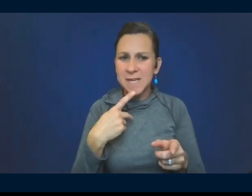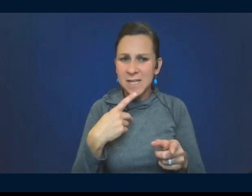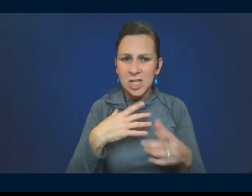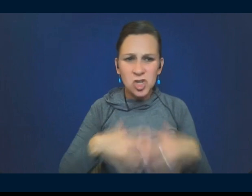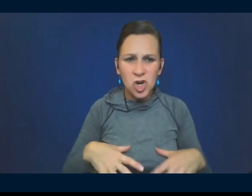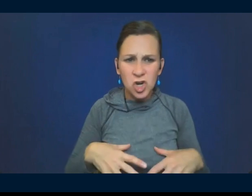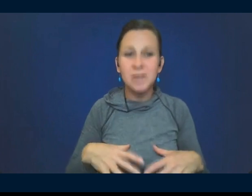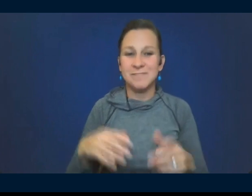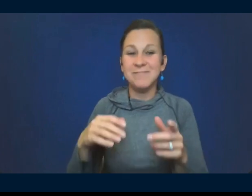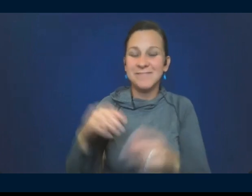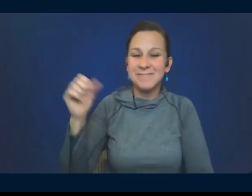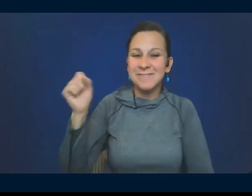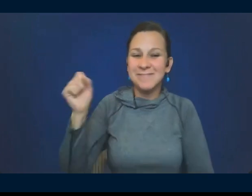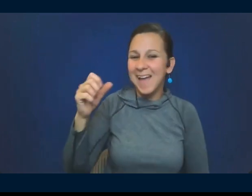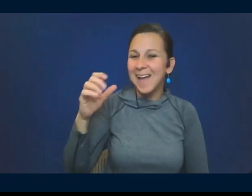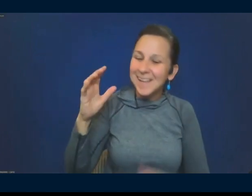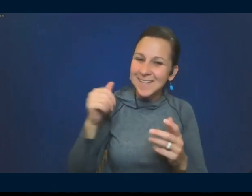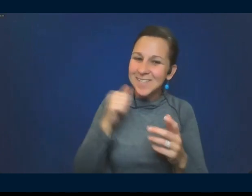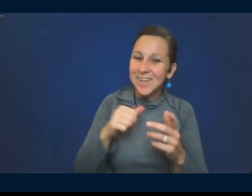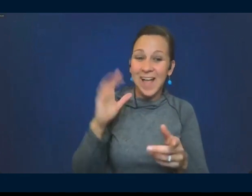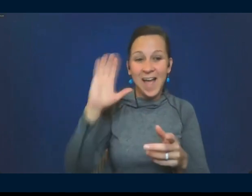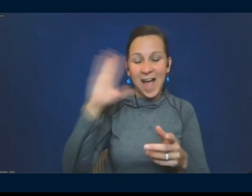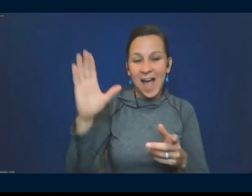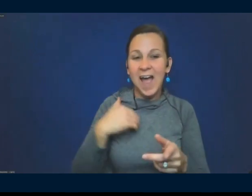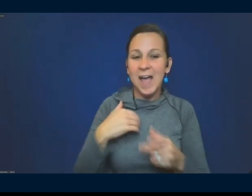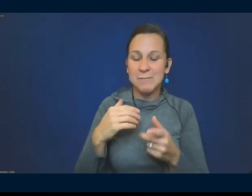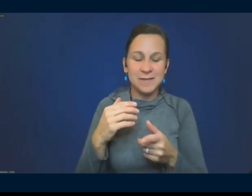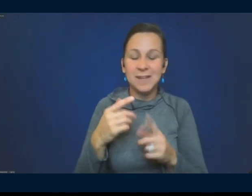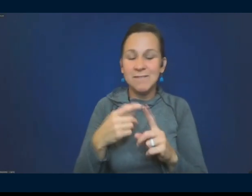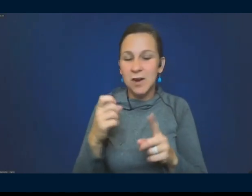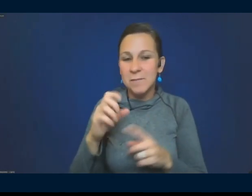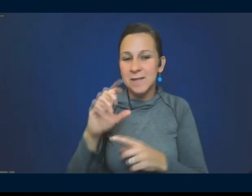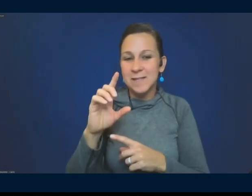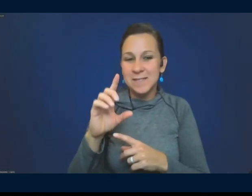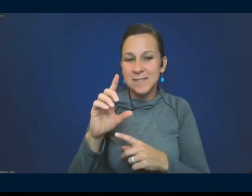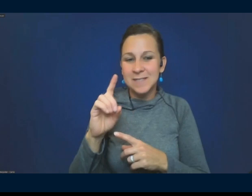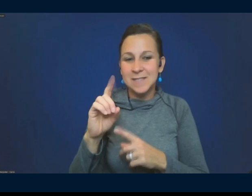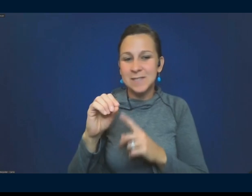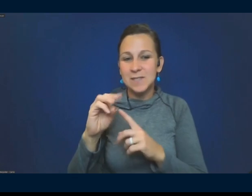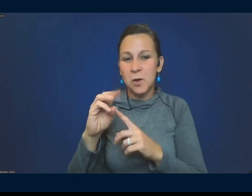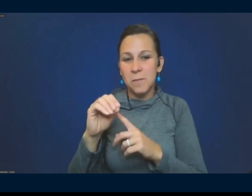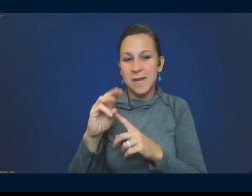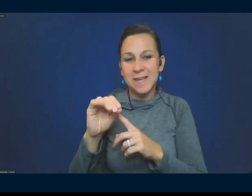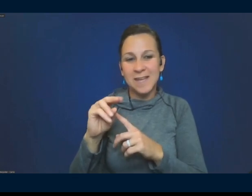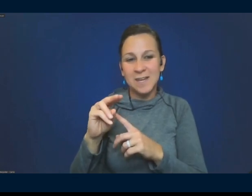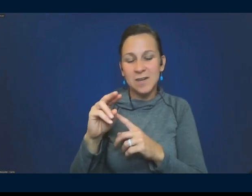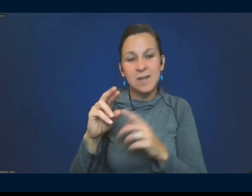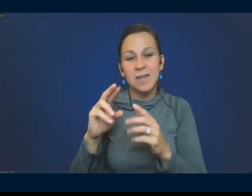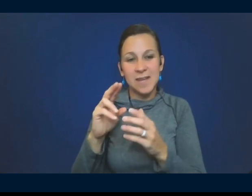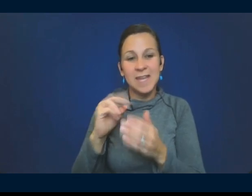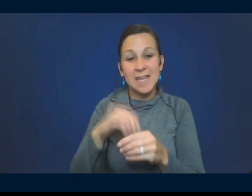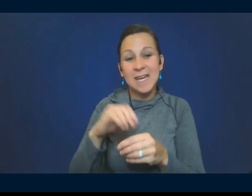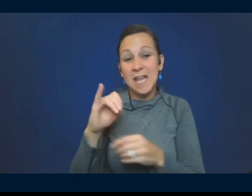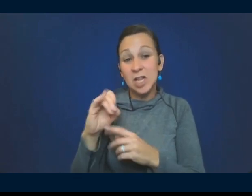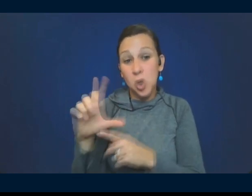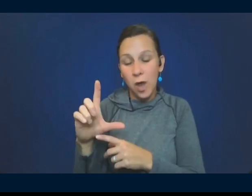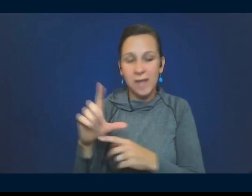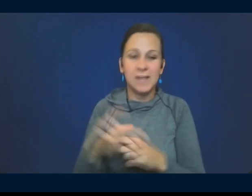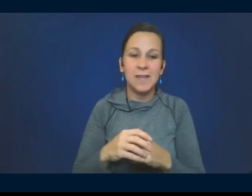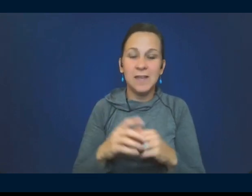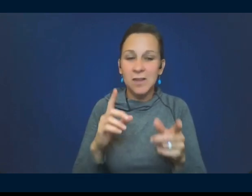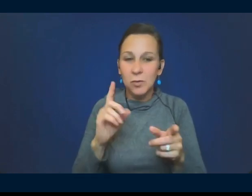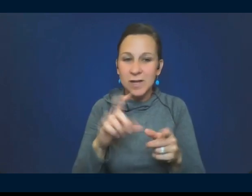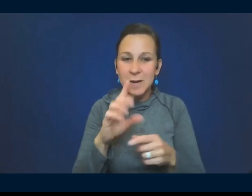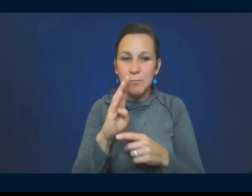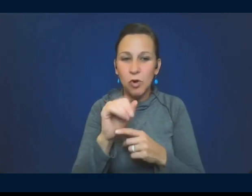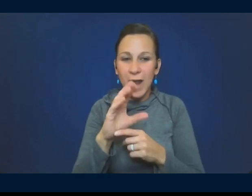Yes. Hi, my name is Sumanelli Torres. I'm from Dominican University in Illinois, and my question was for Dr. Brandy